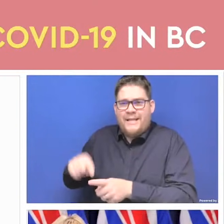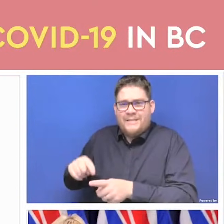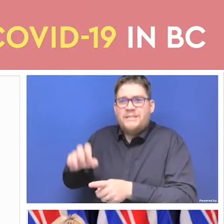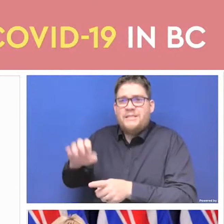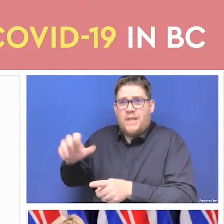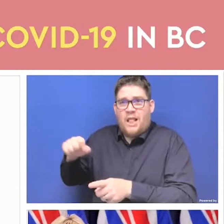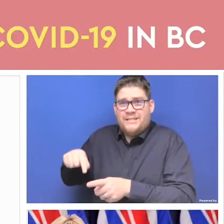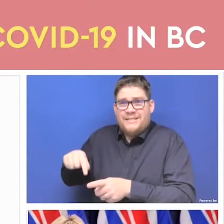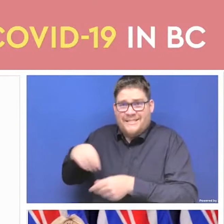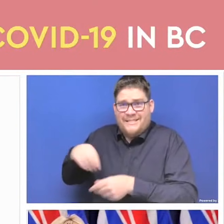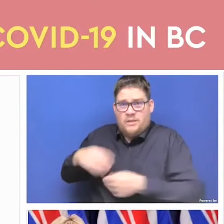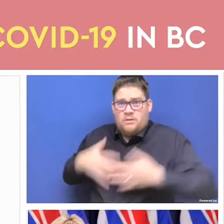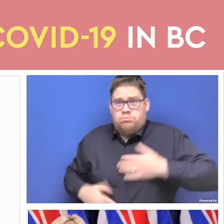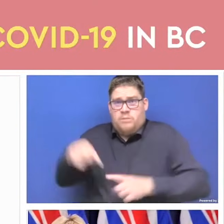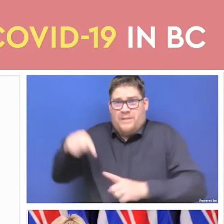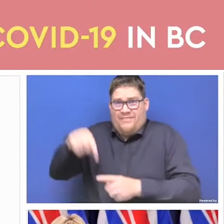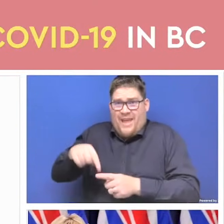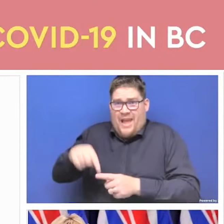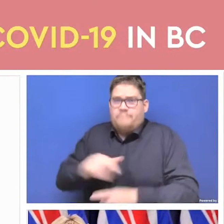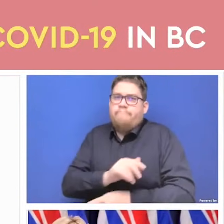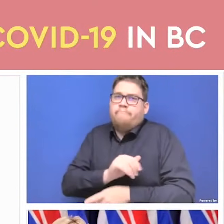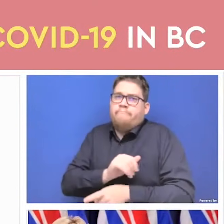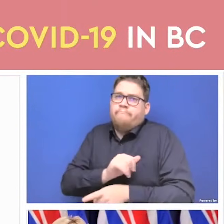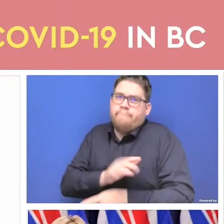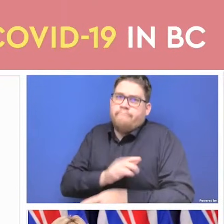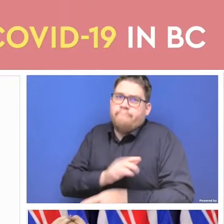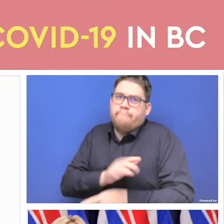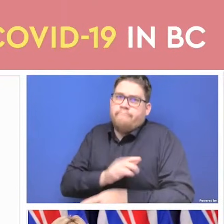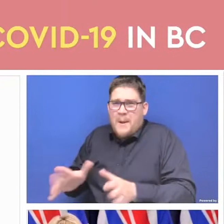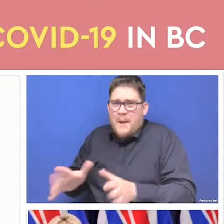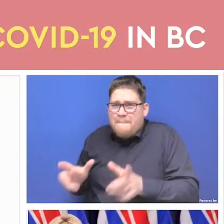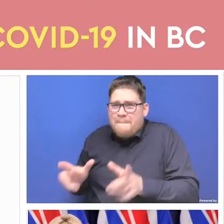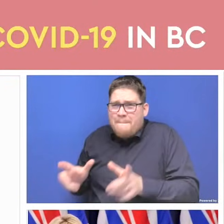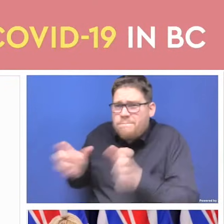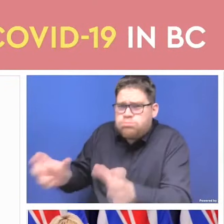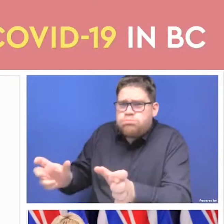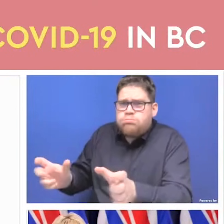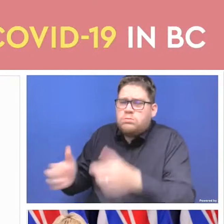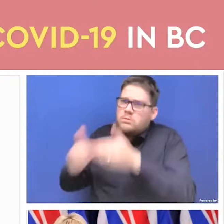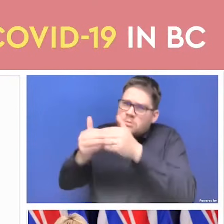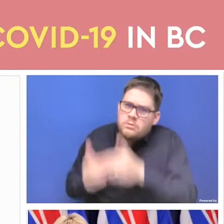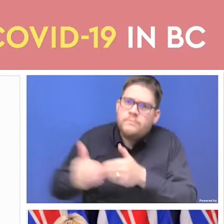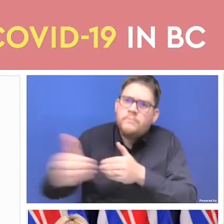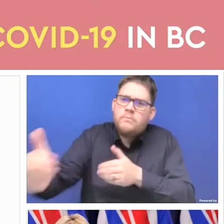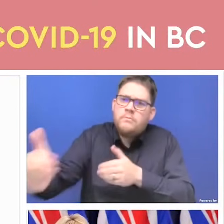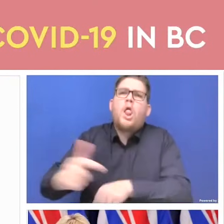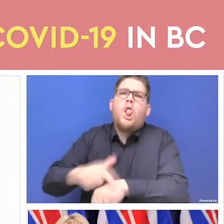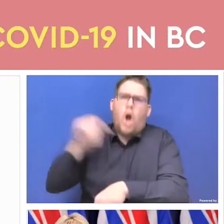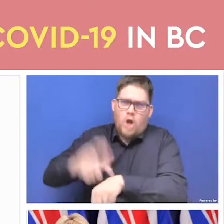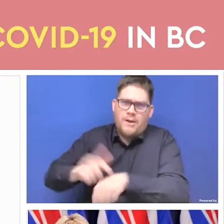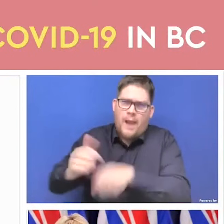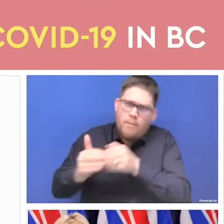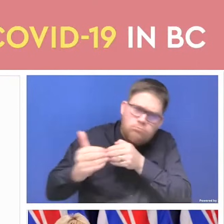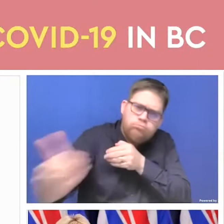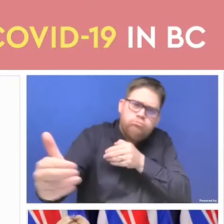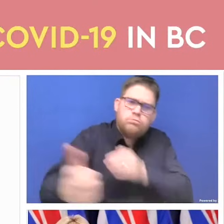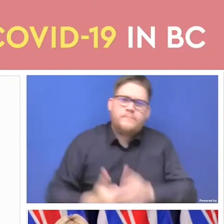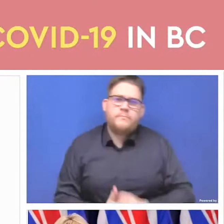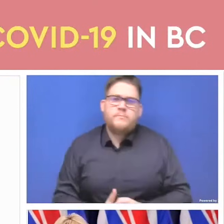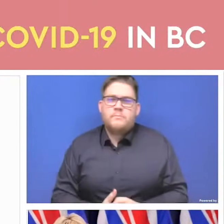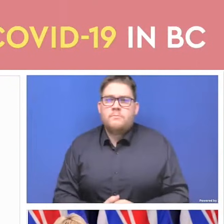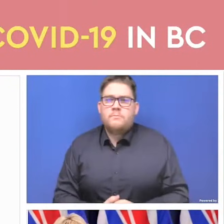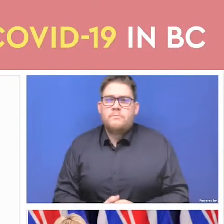and give good, strong protection over time, and that interval made a difference in how strong that cell-mediated